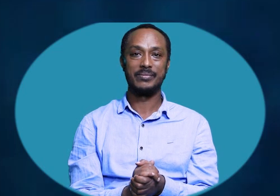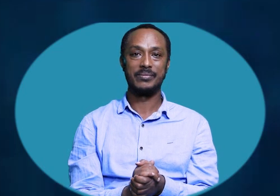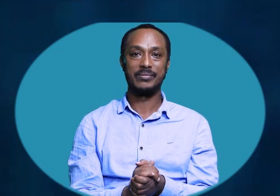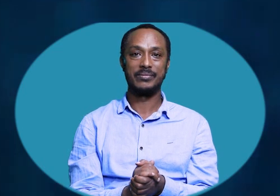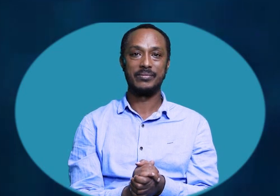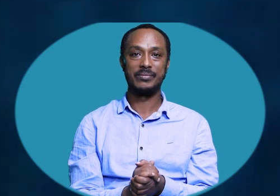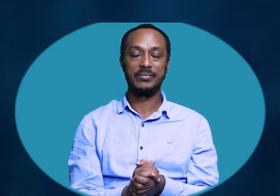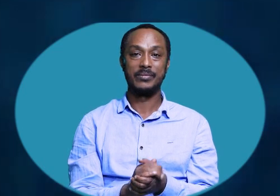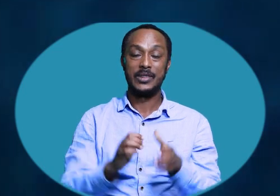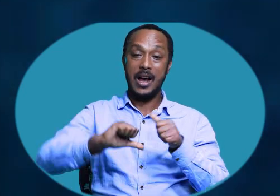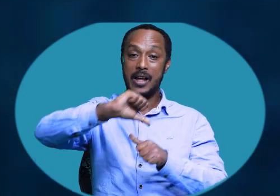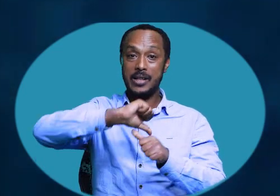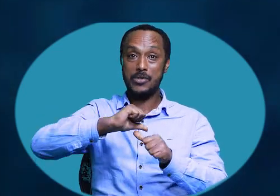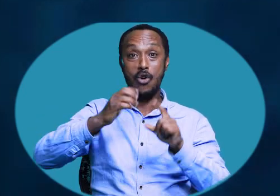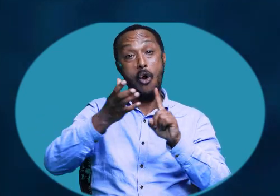chemical bonds.